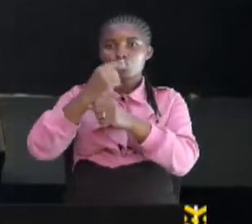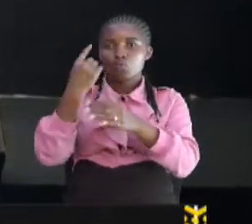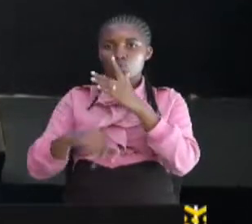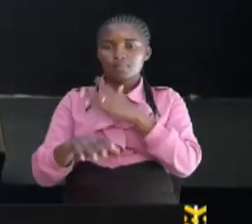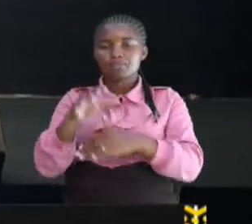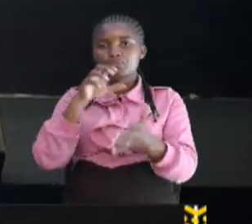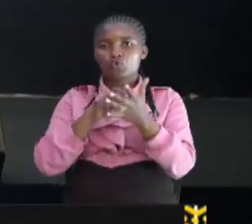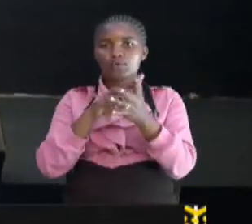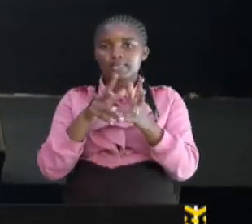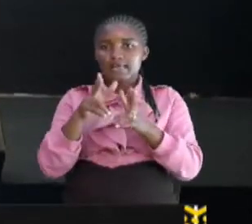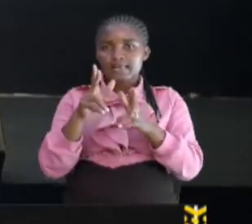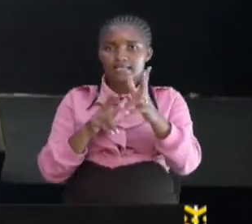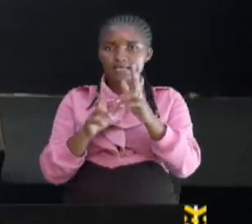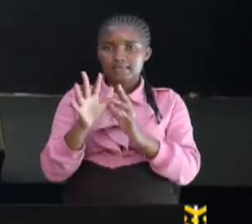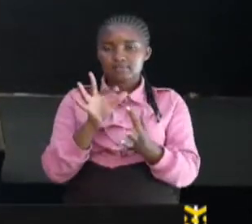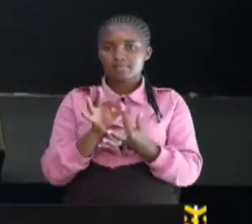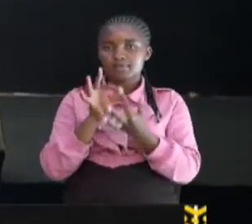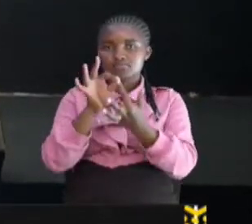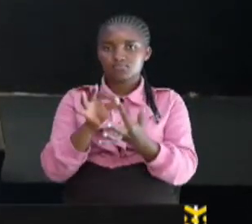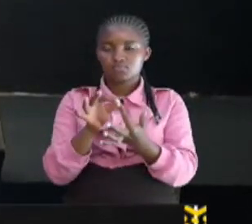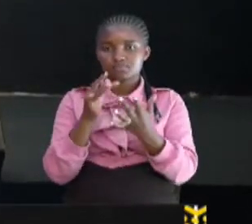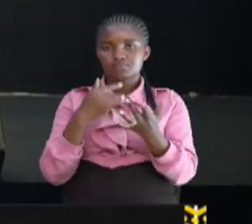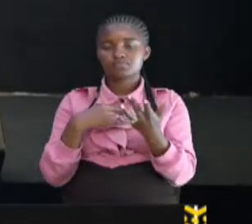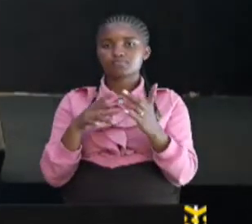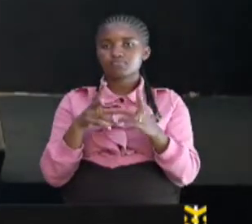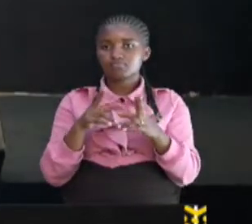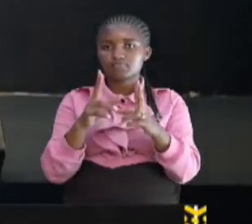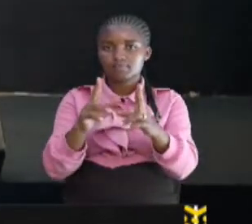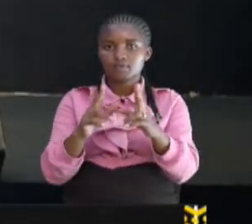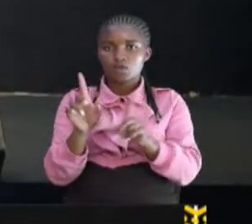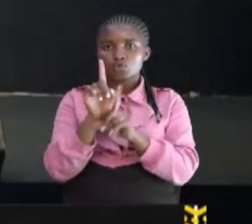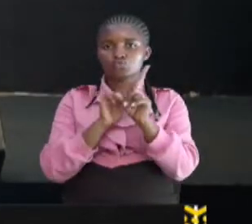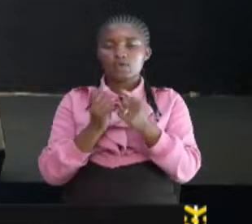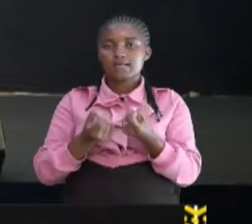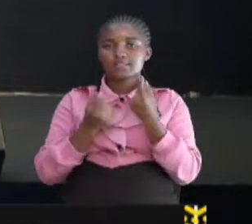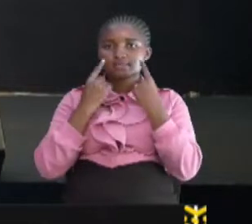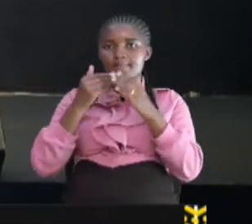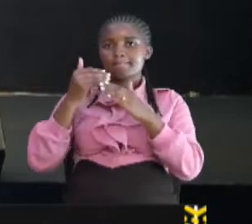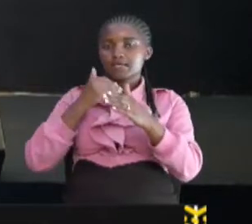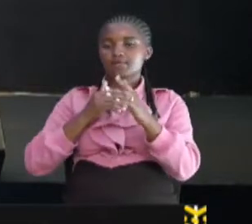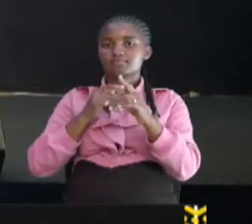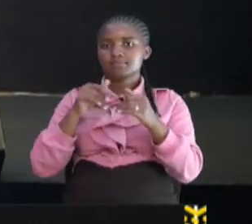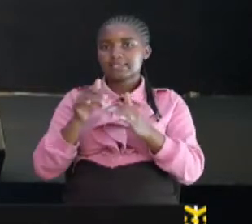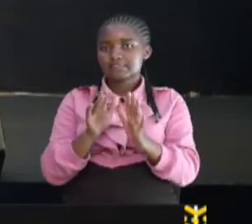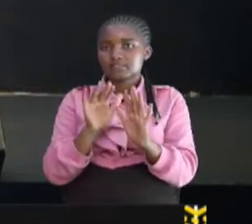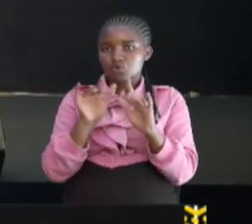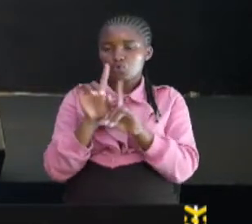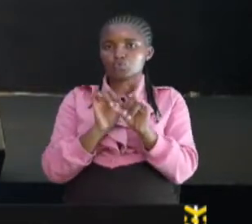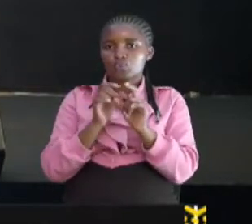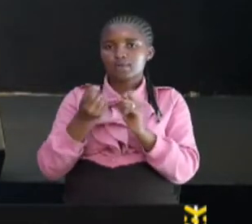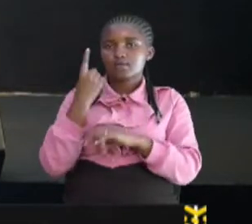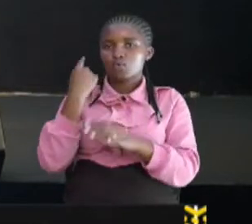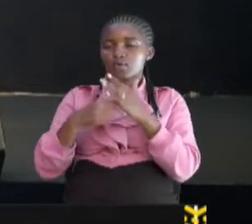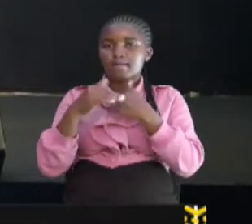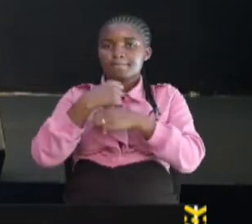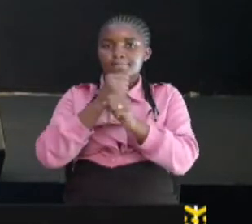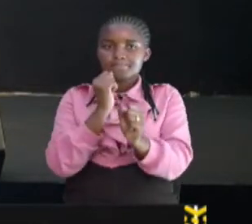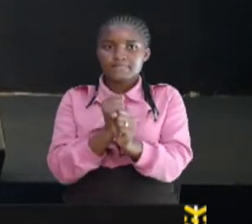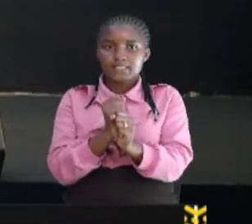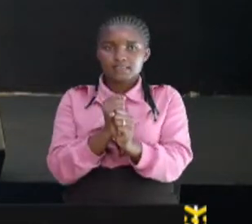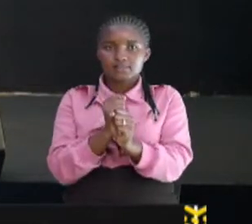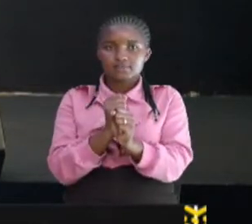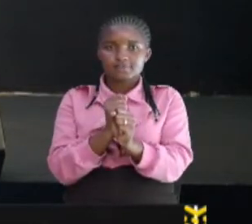content editorials, like specialization, editorialization, and understanding behind the trends, understanding what is making,